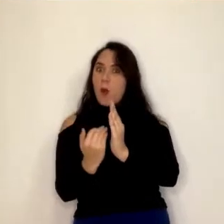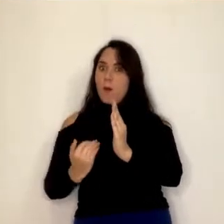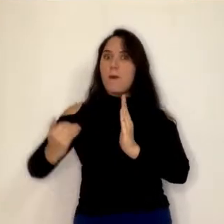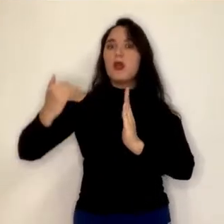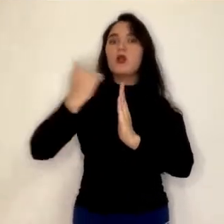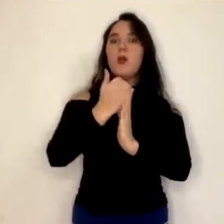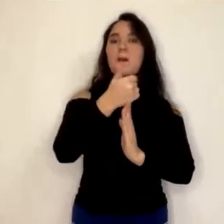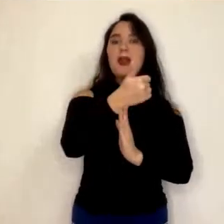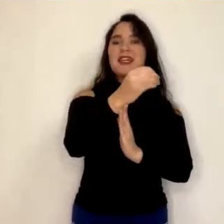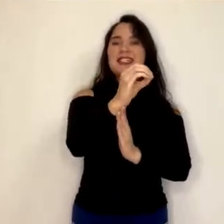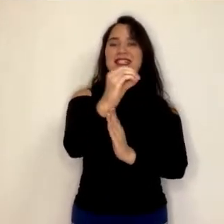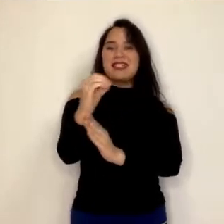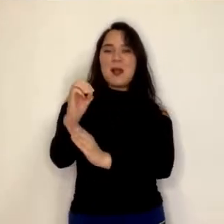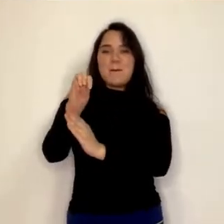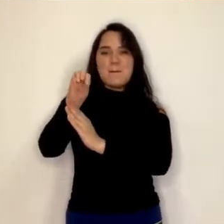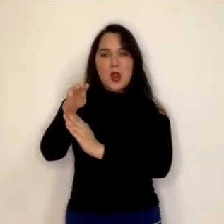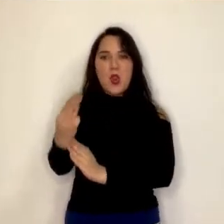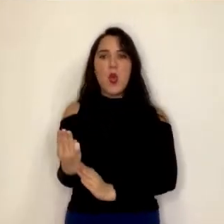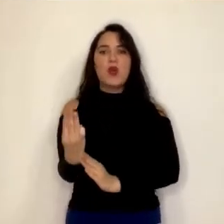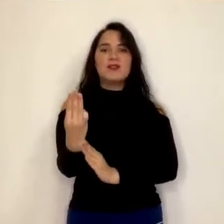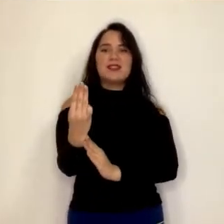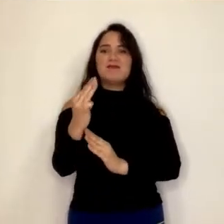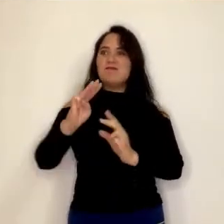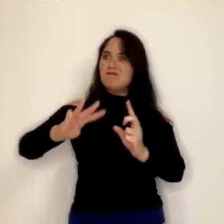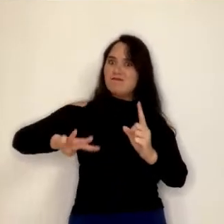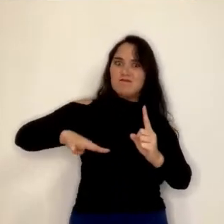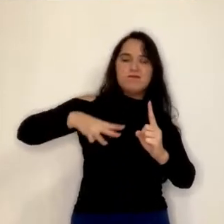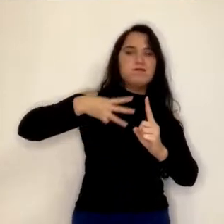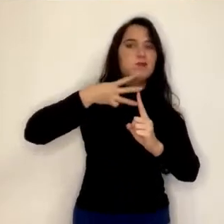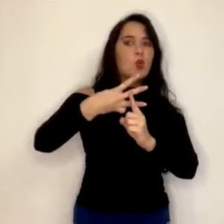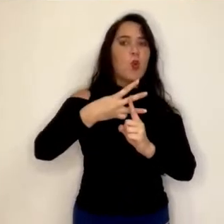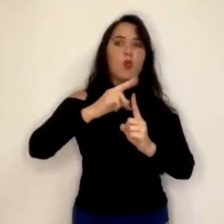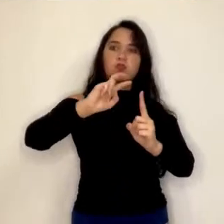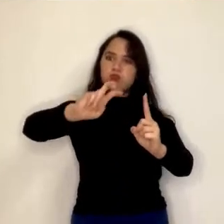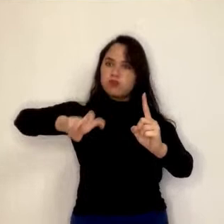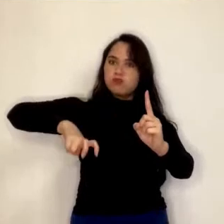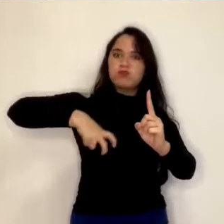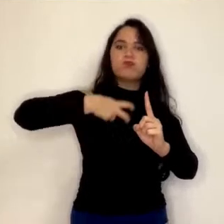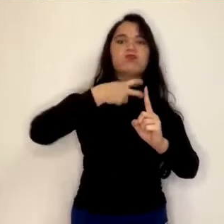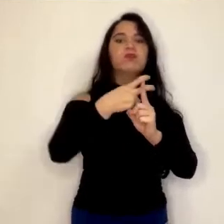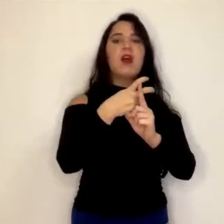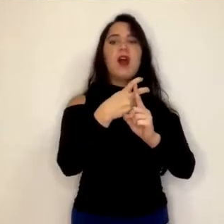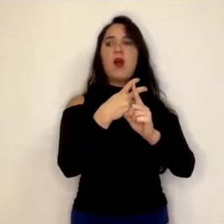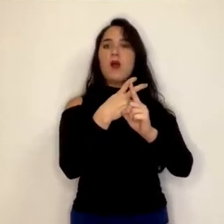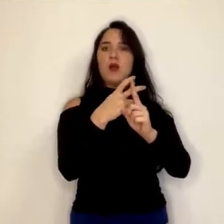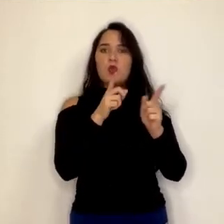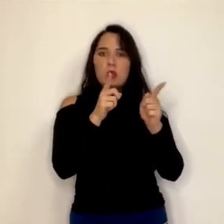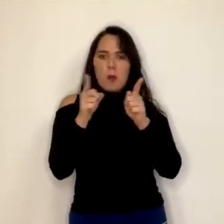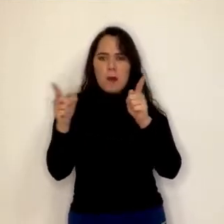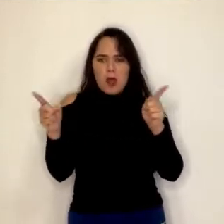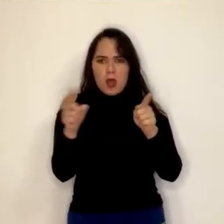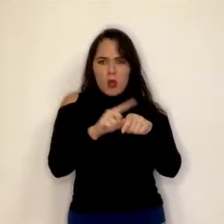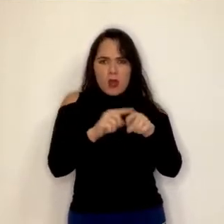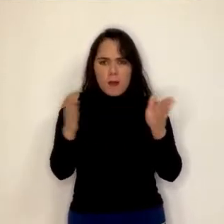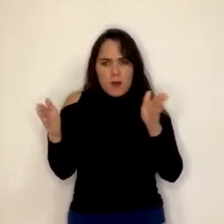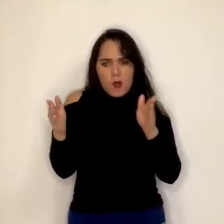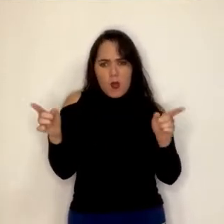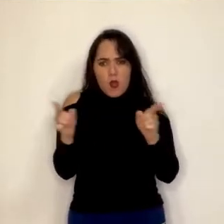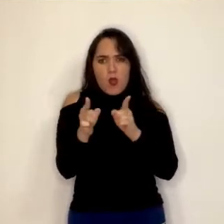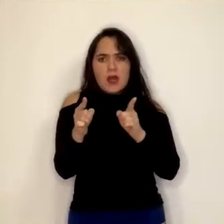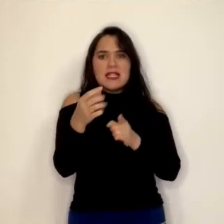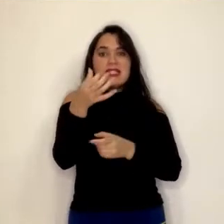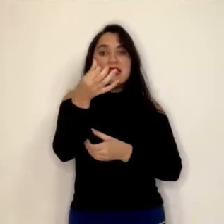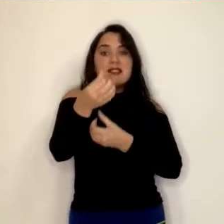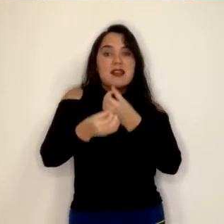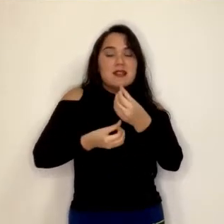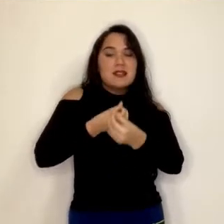up, in real terms, it has tripled. And it's gone 5 times